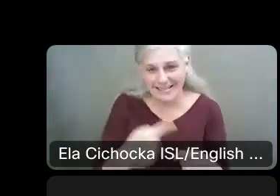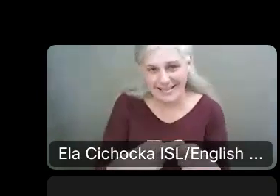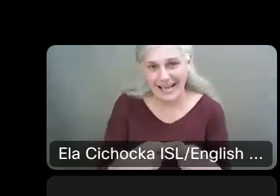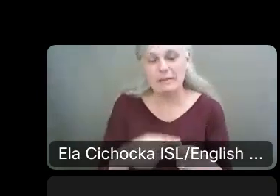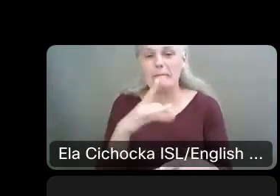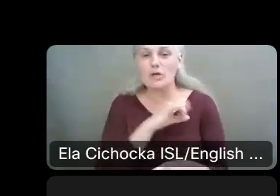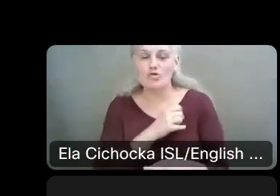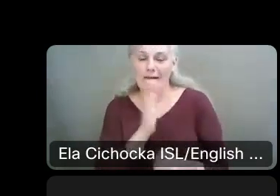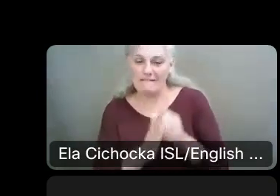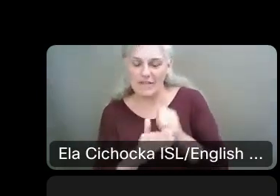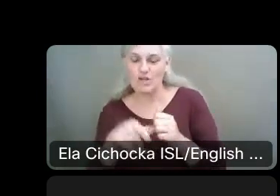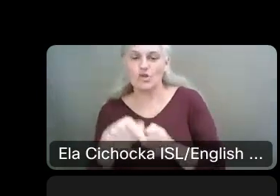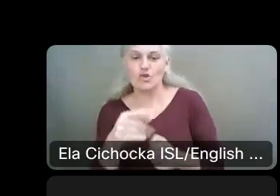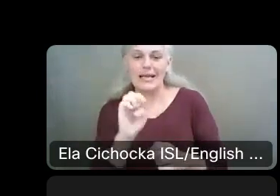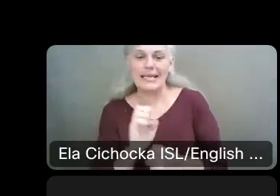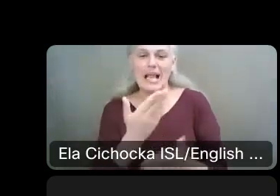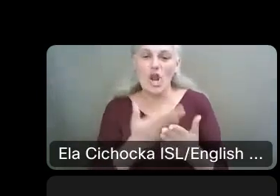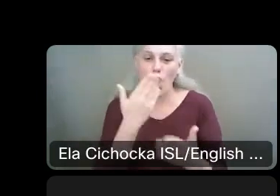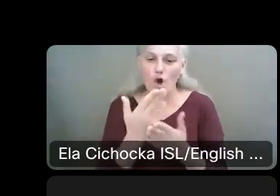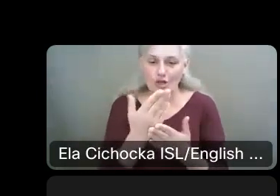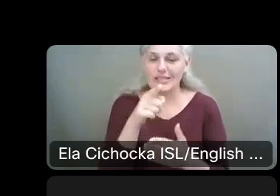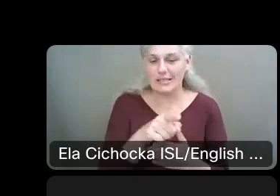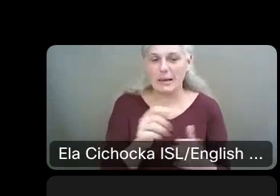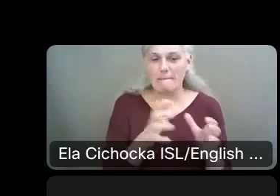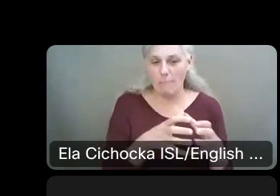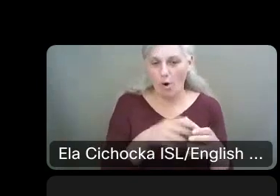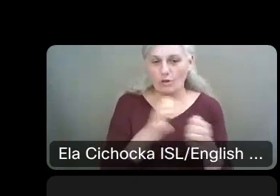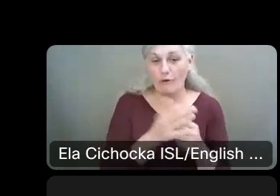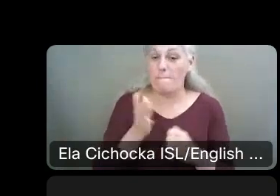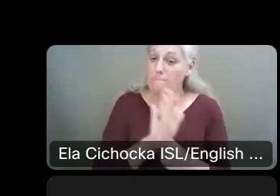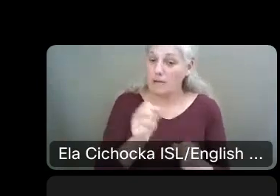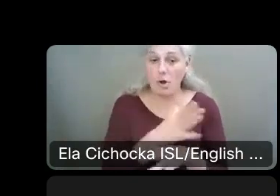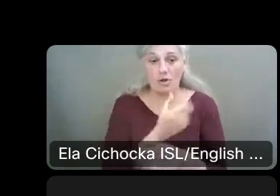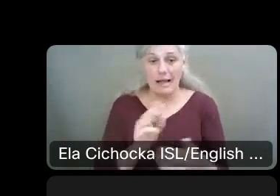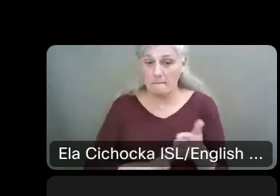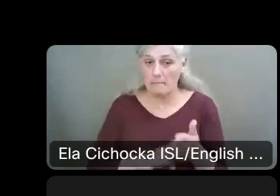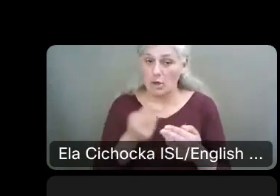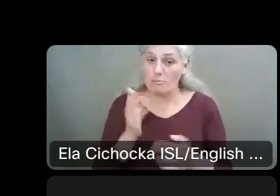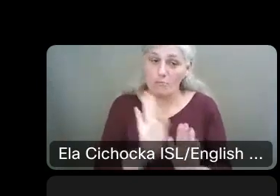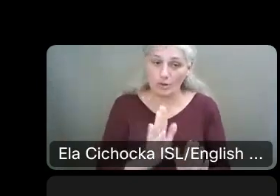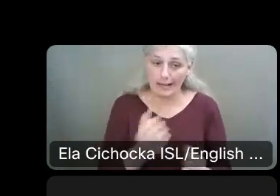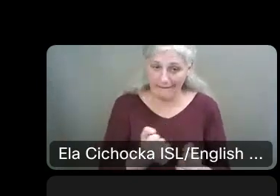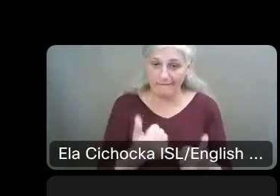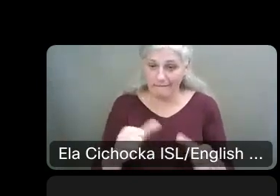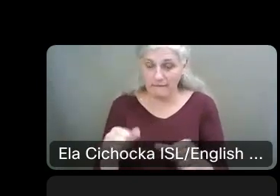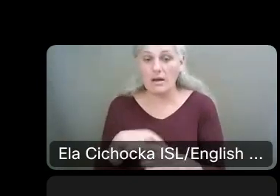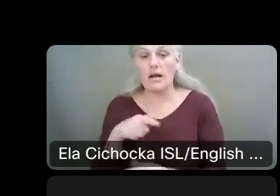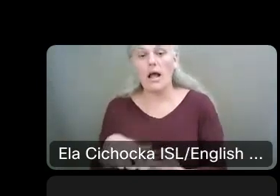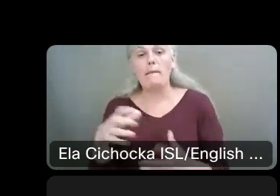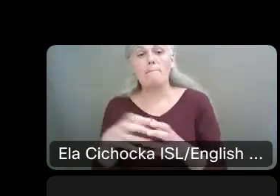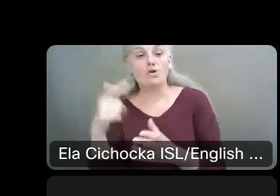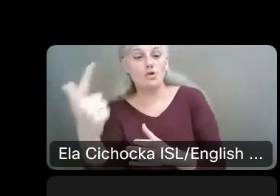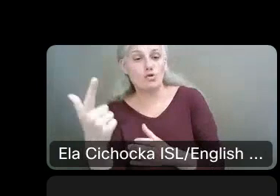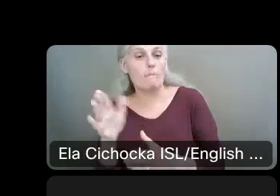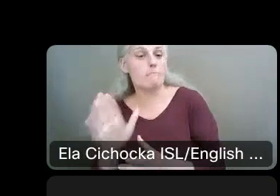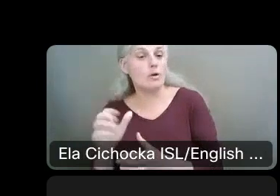their e-learning module 1, which is for mandatory for all staff. And e-learning module 2 is mandatory for staff who may,